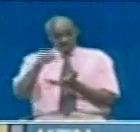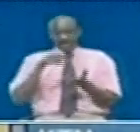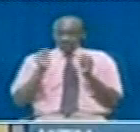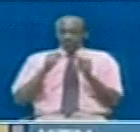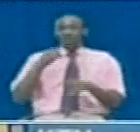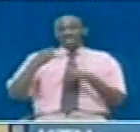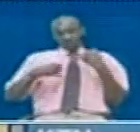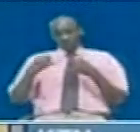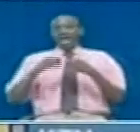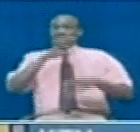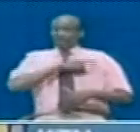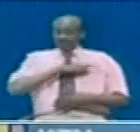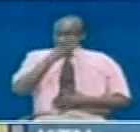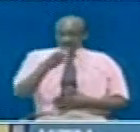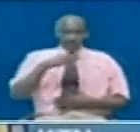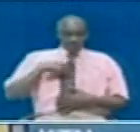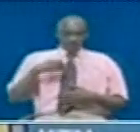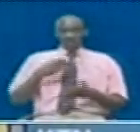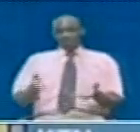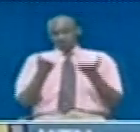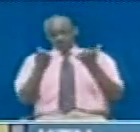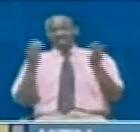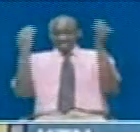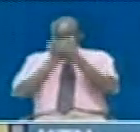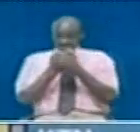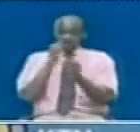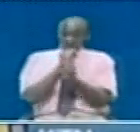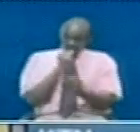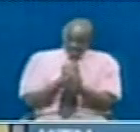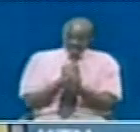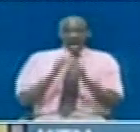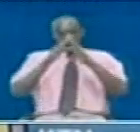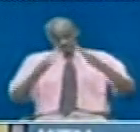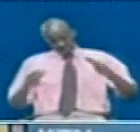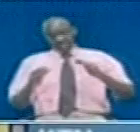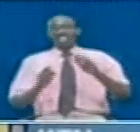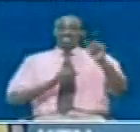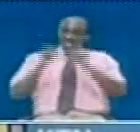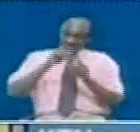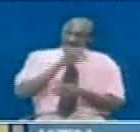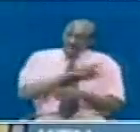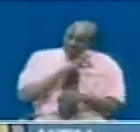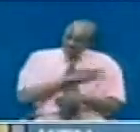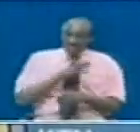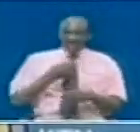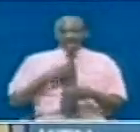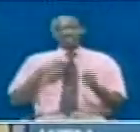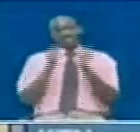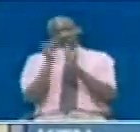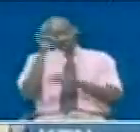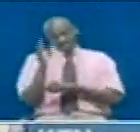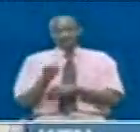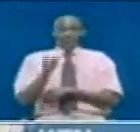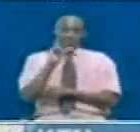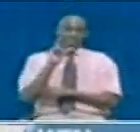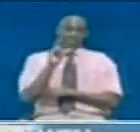enjoy allowances ranging from improved night shift, housing and travel allowances, in addition to a 10% pay